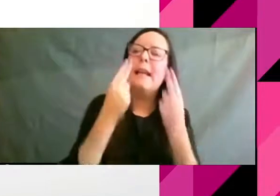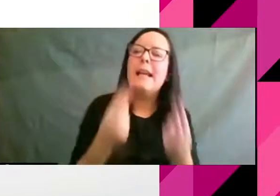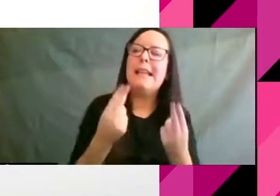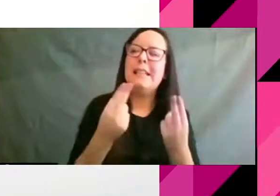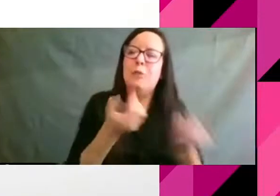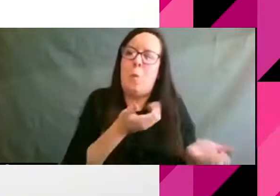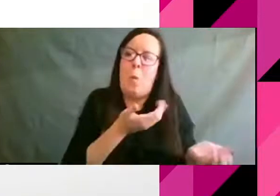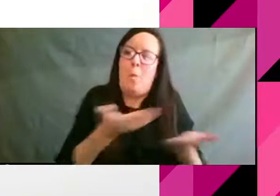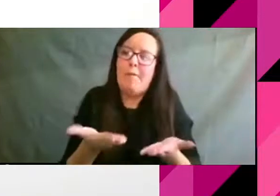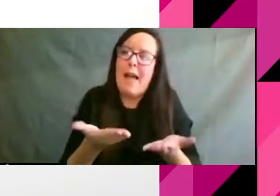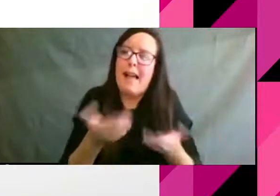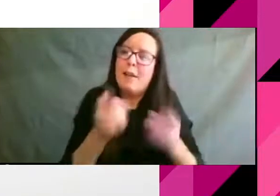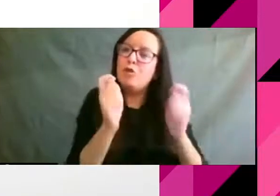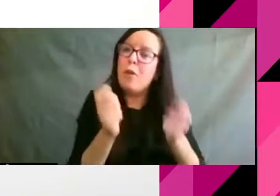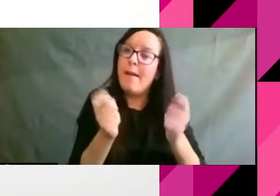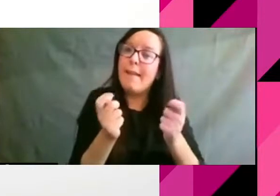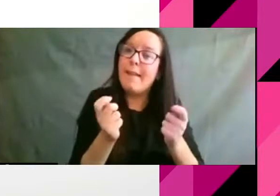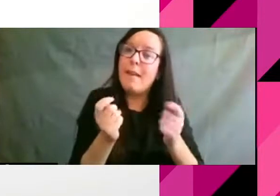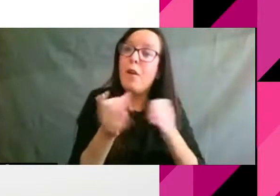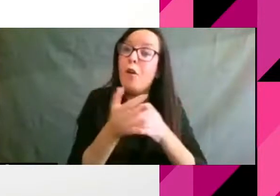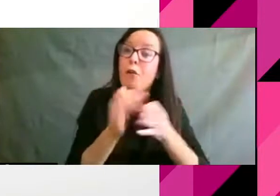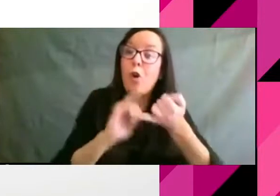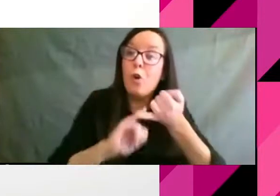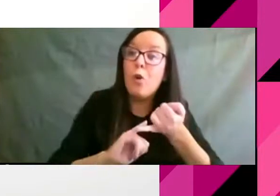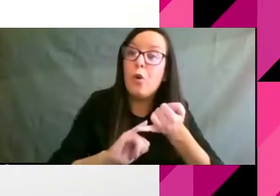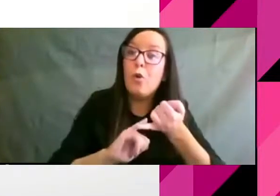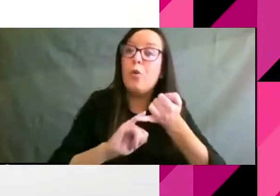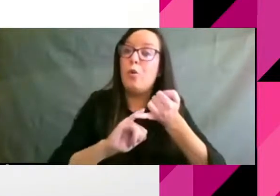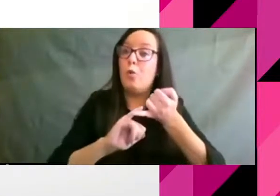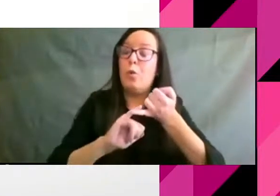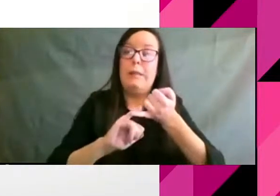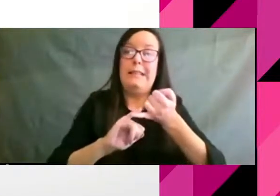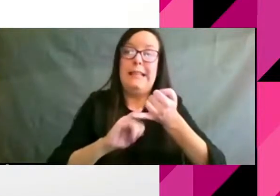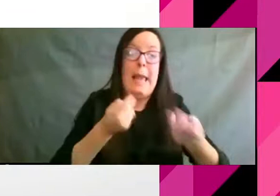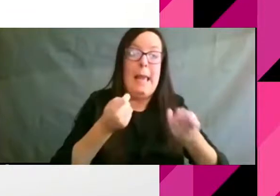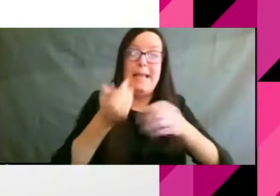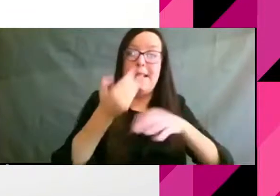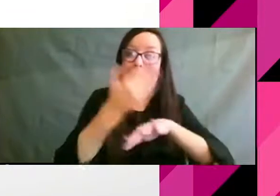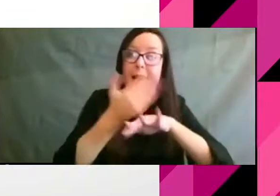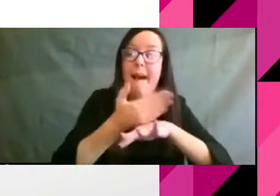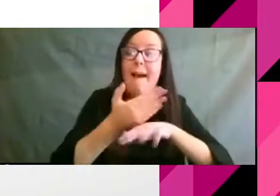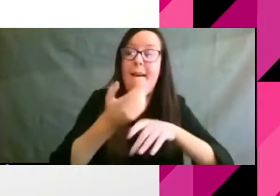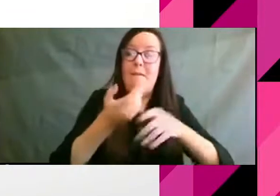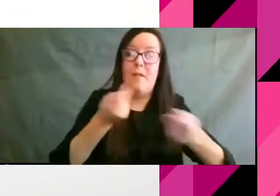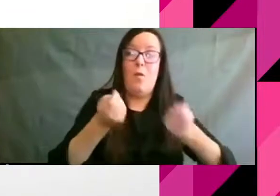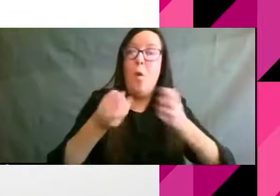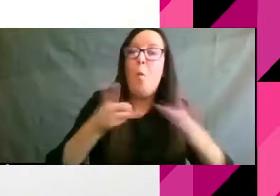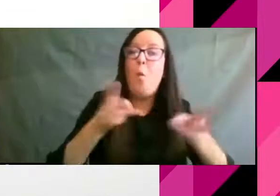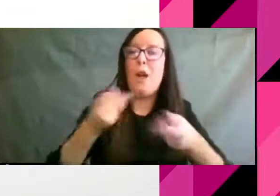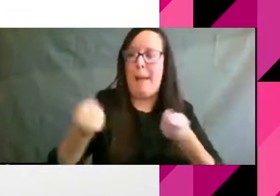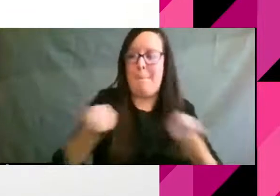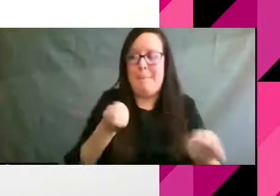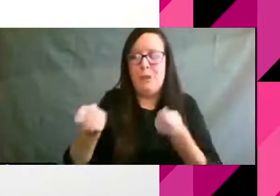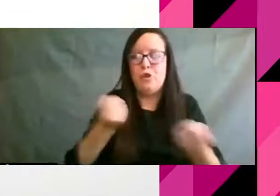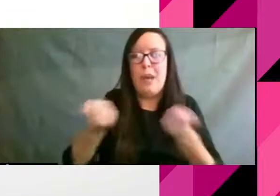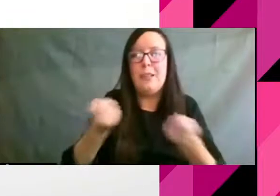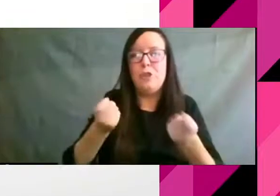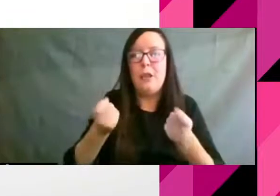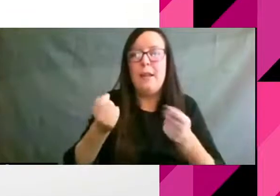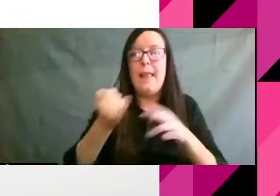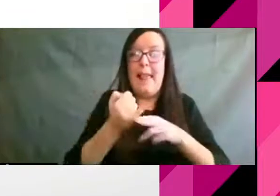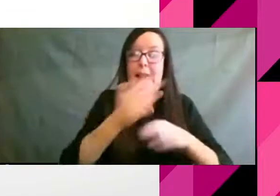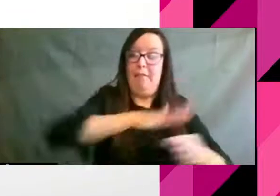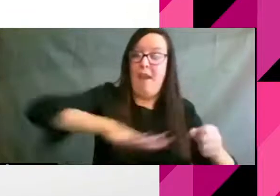provide training for those working in the field of the administration of justice and making sure that they understand the